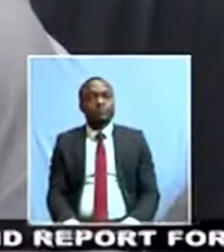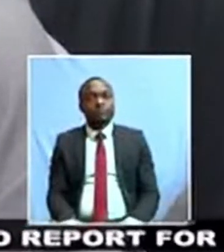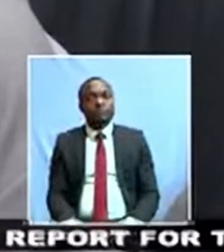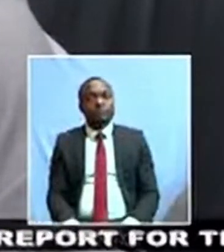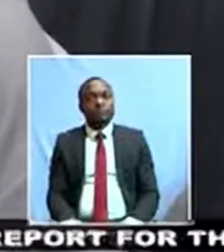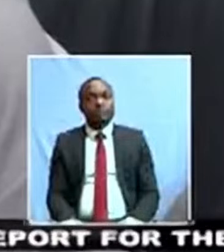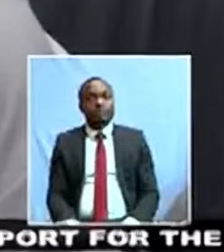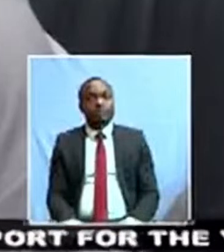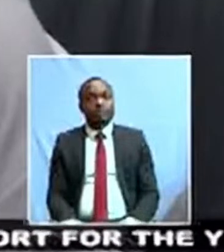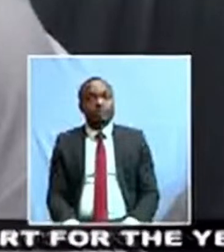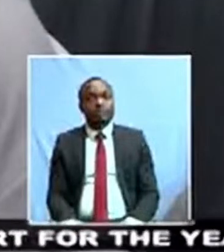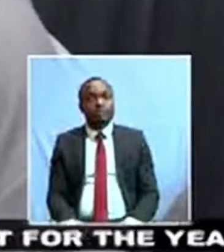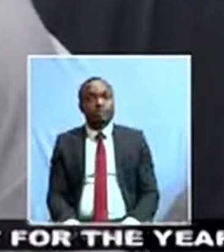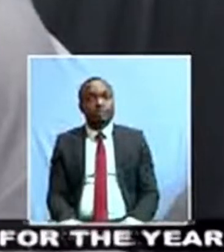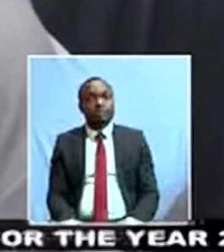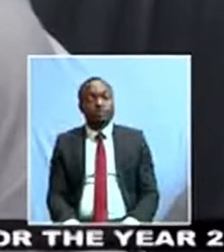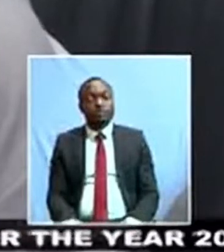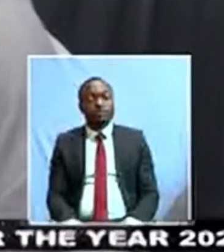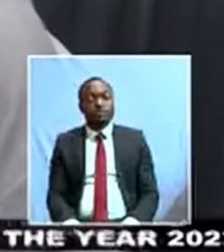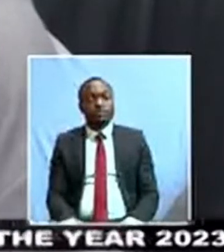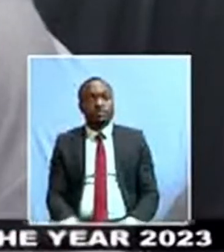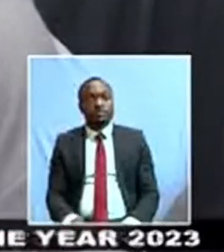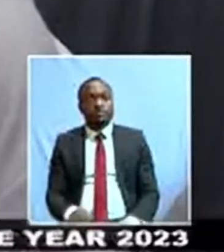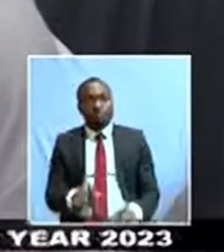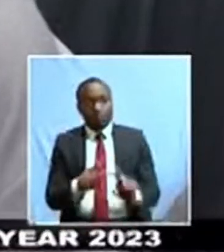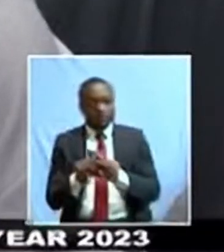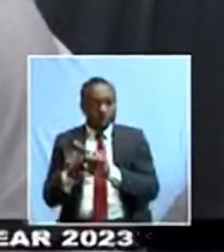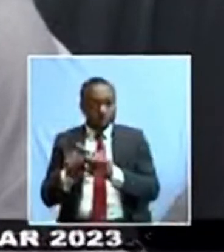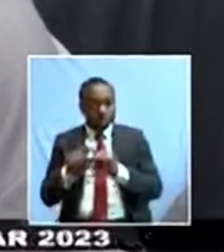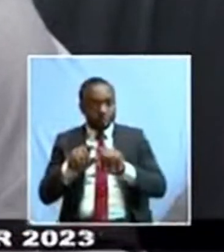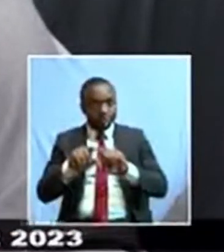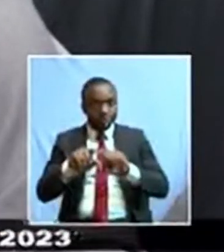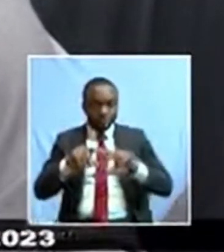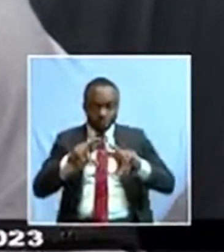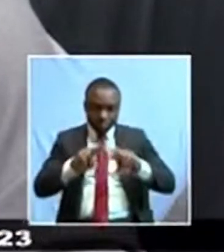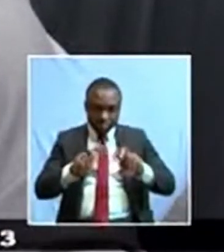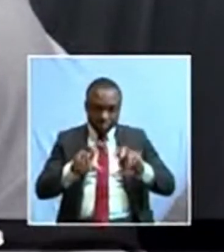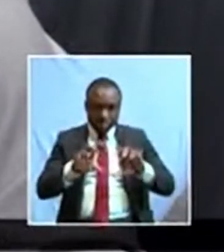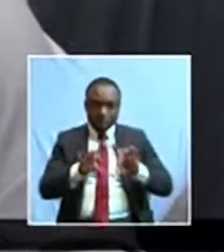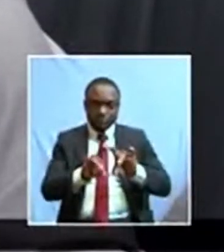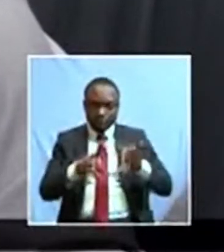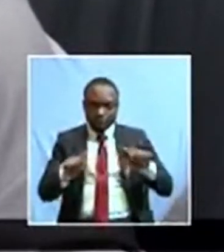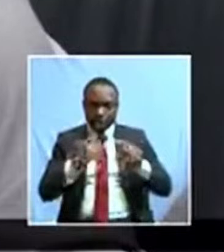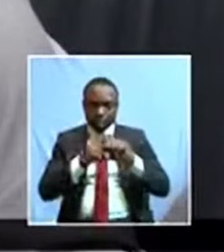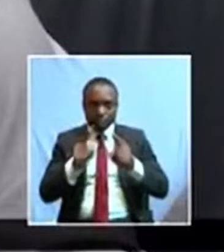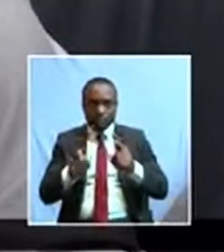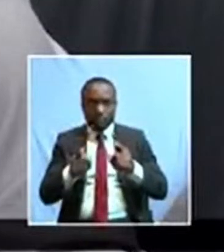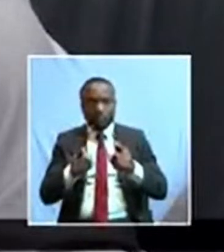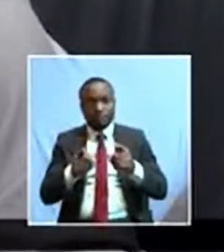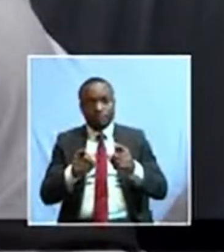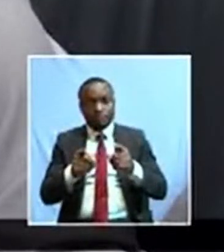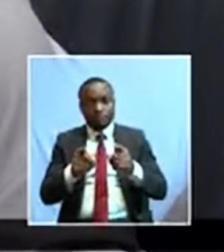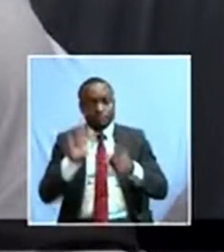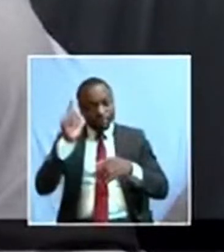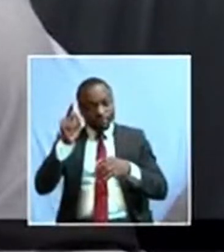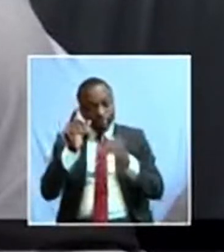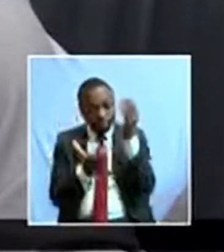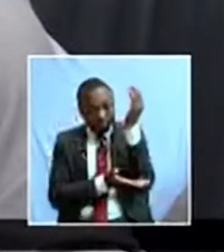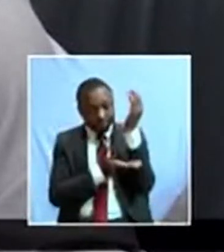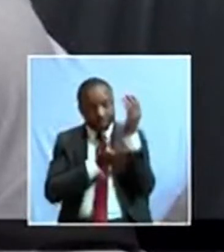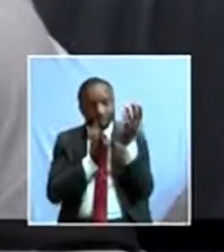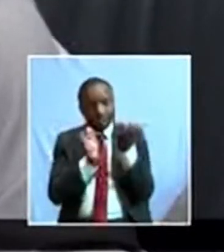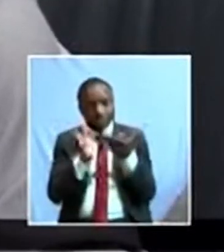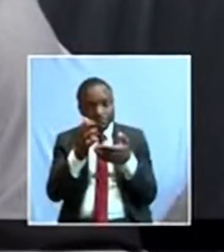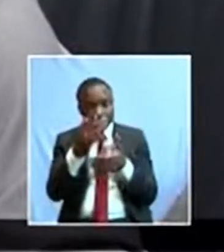you imposed loading fees, and also you surveyed the plots. But later, you had improved the collection of fees.